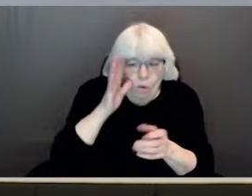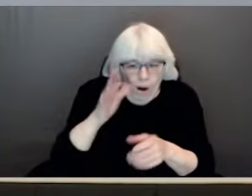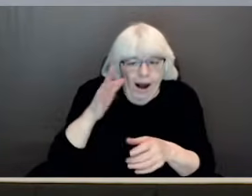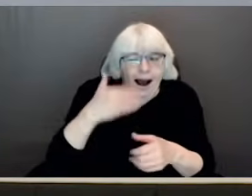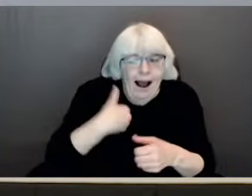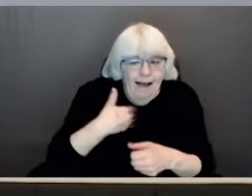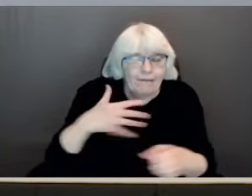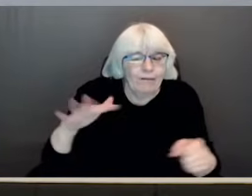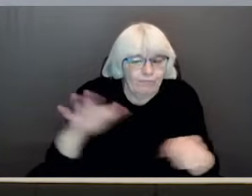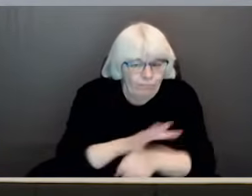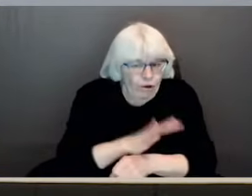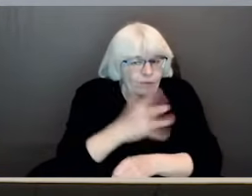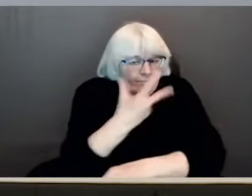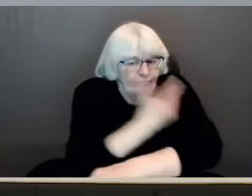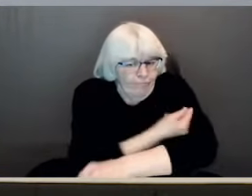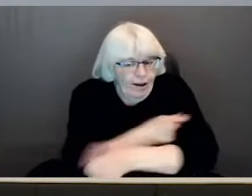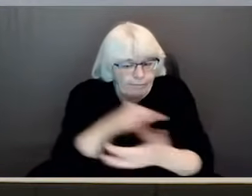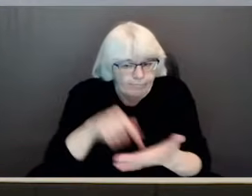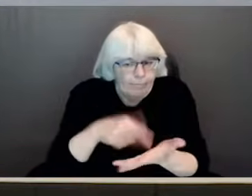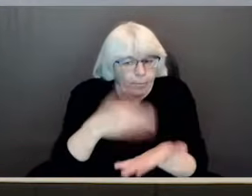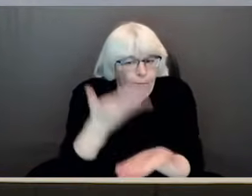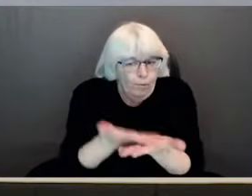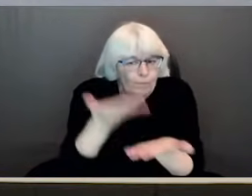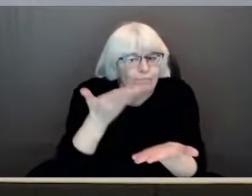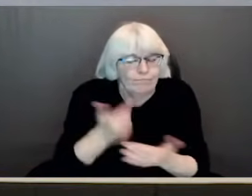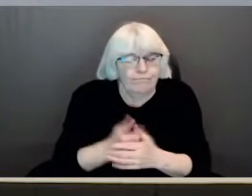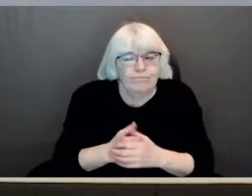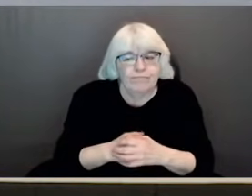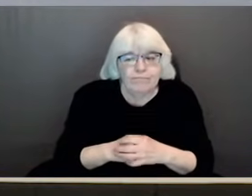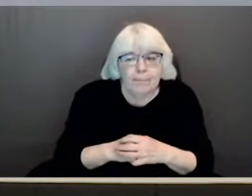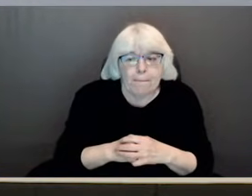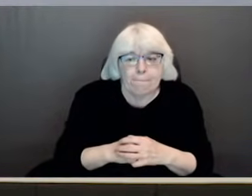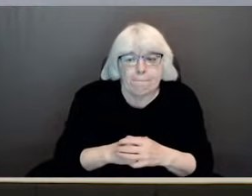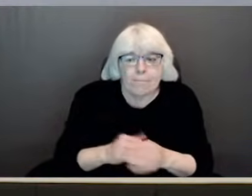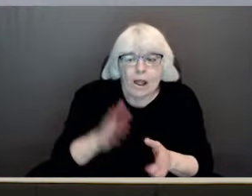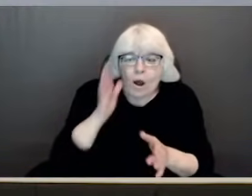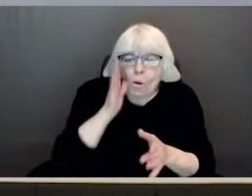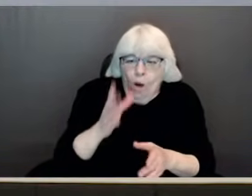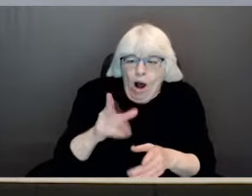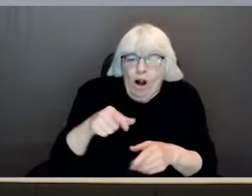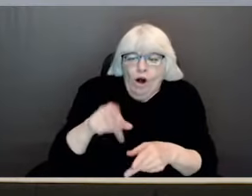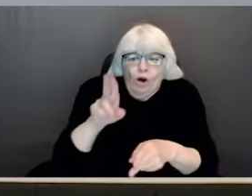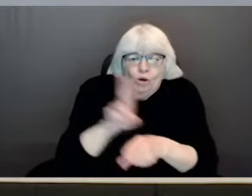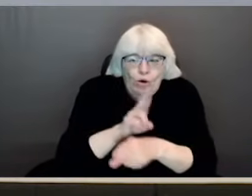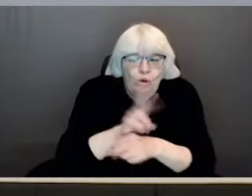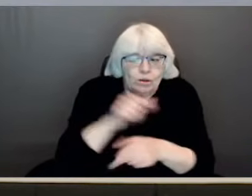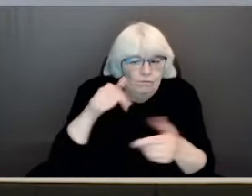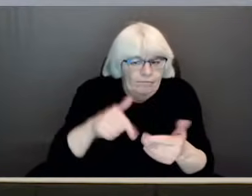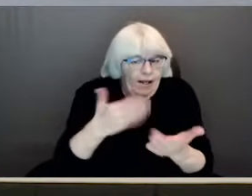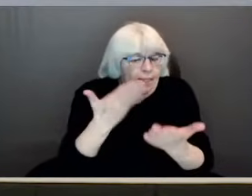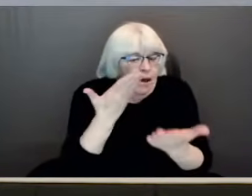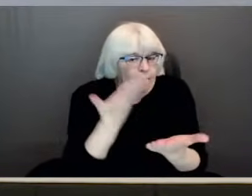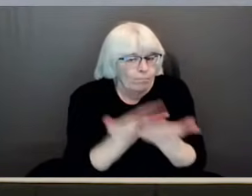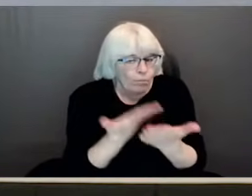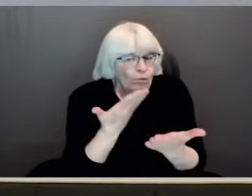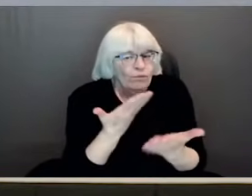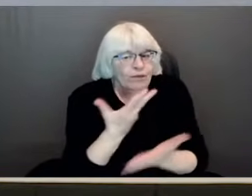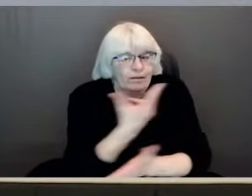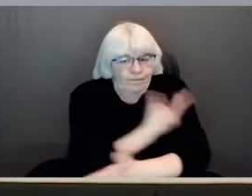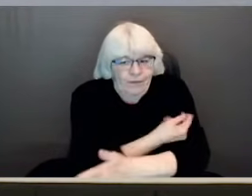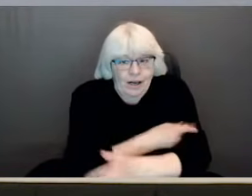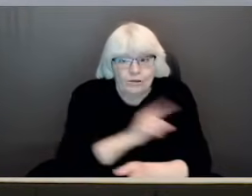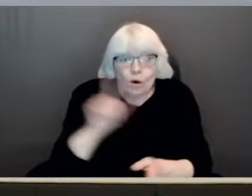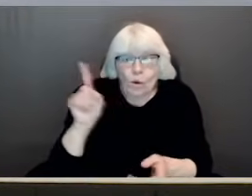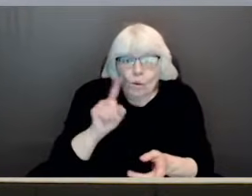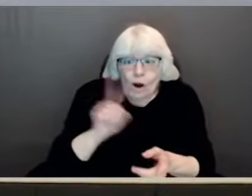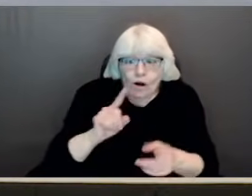proof of vaccination at the points of entry. The VaxPass with the QR code validates vaccination status